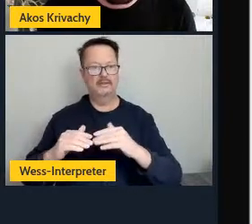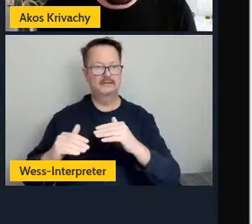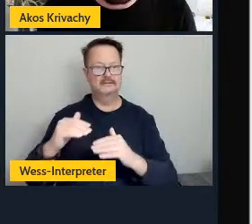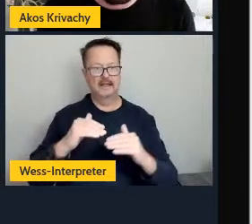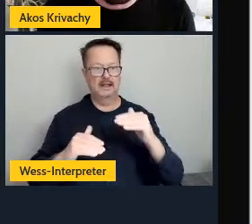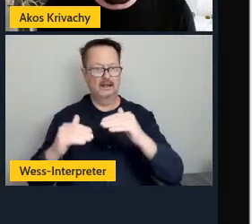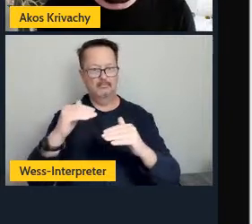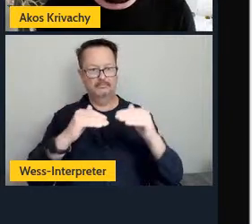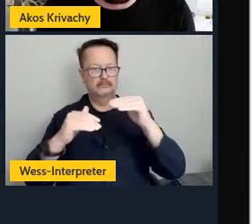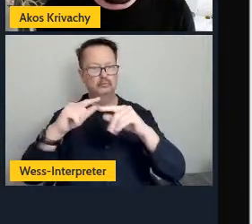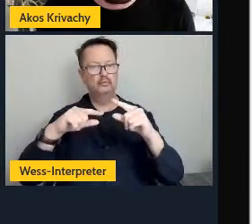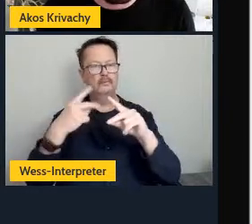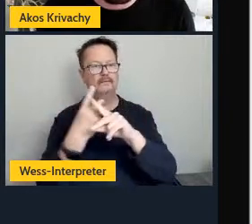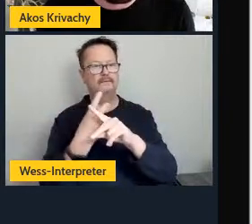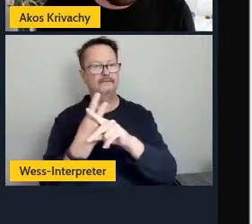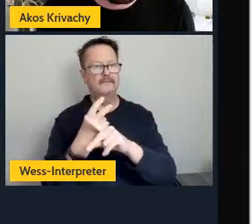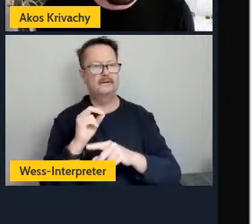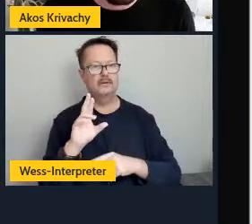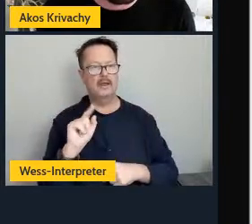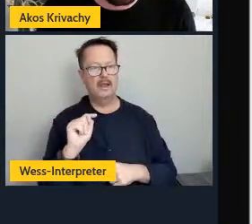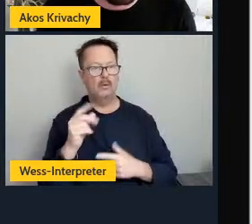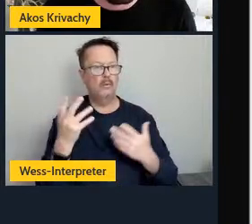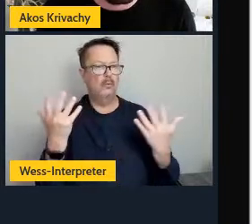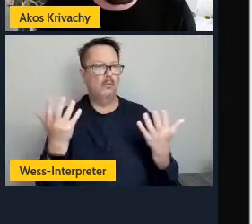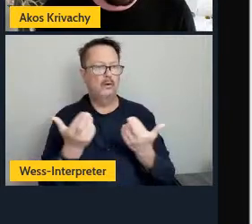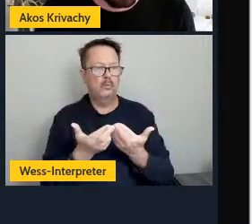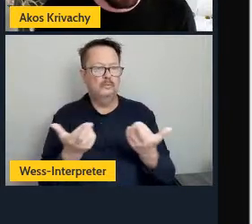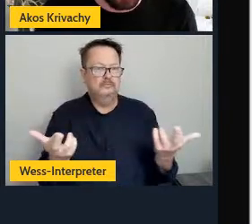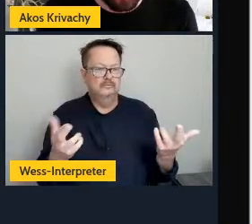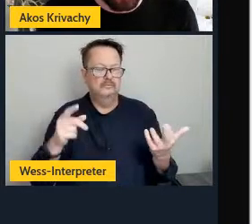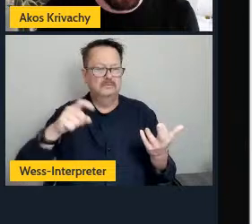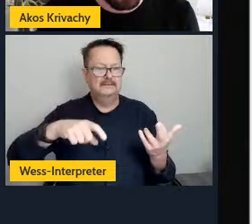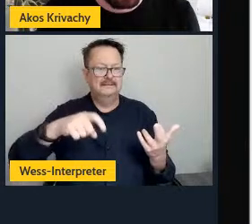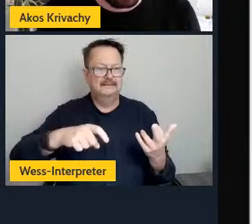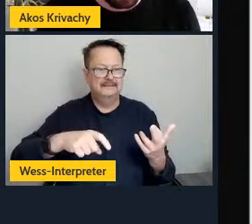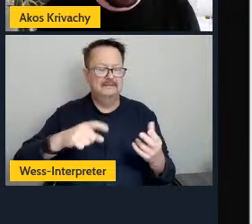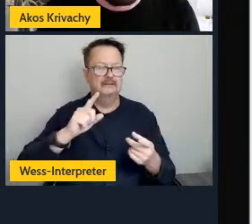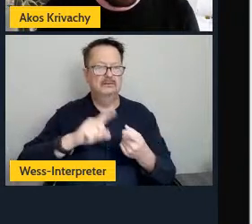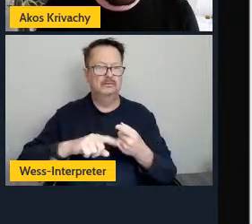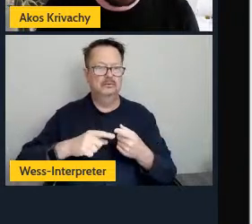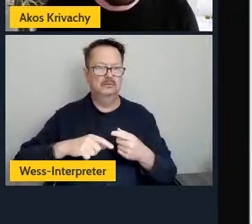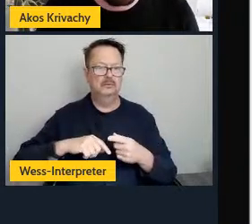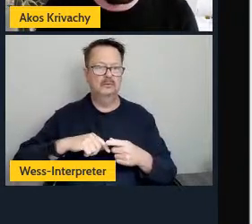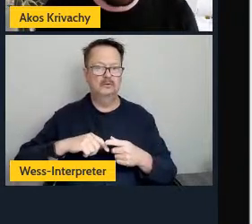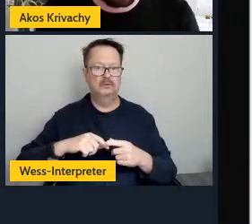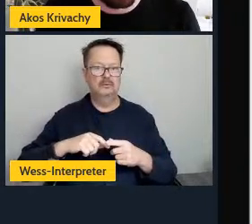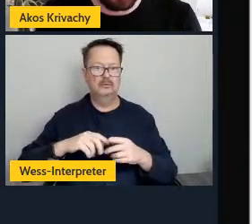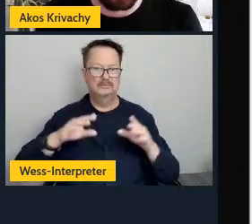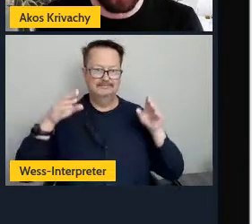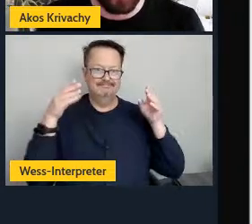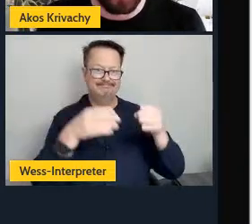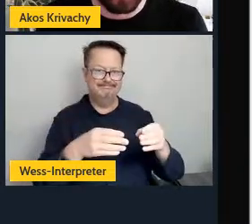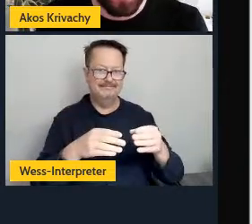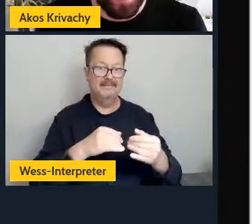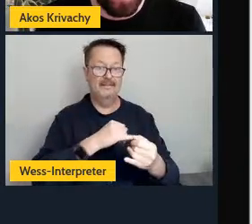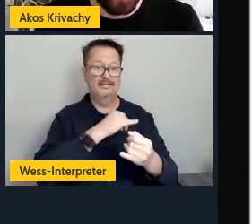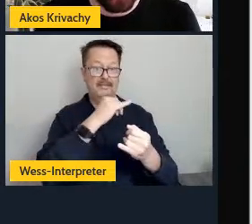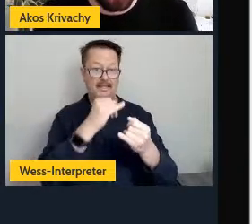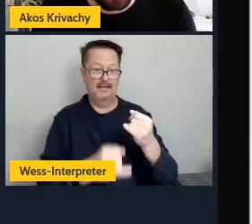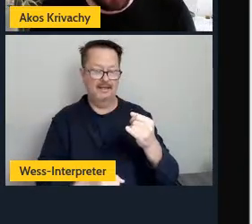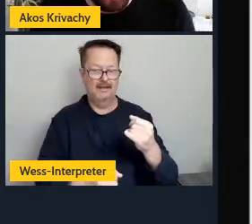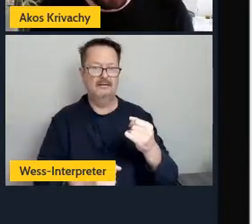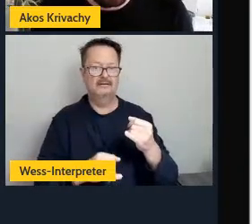figure out what resources need asserting on. And then finally, we run the integration